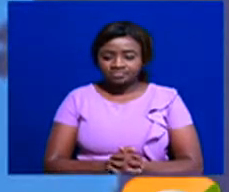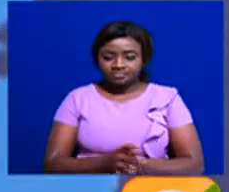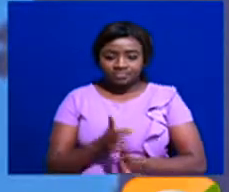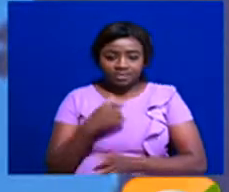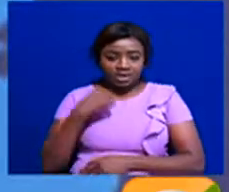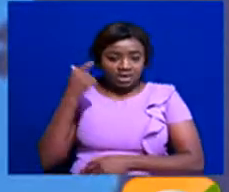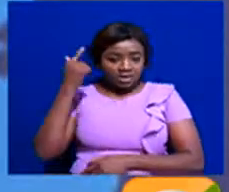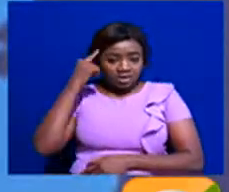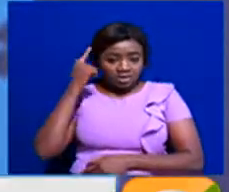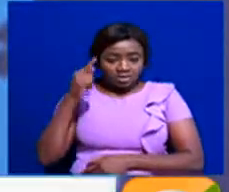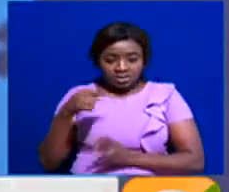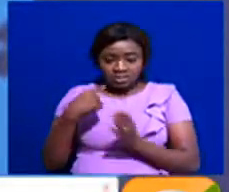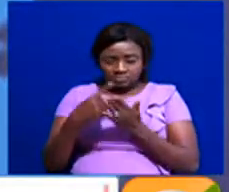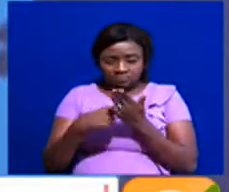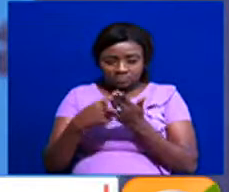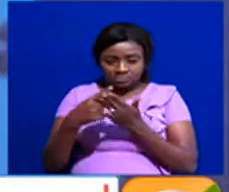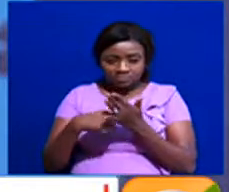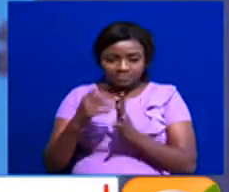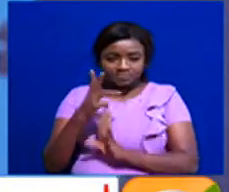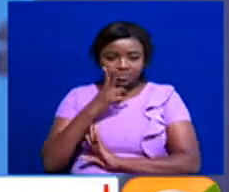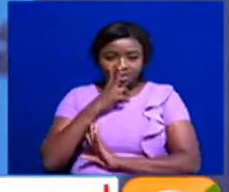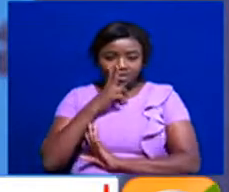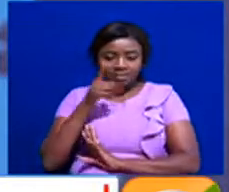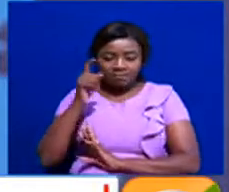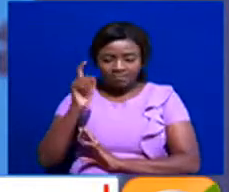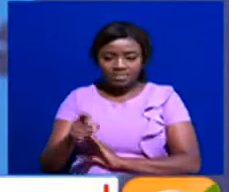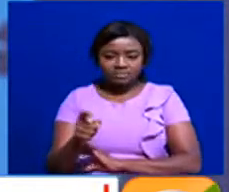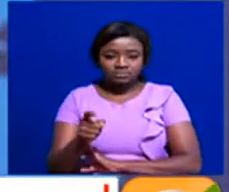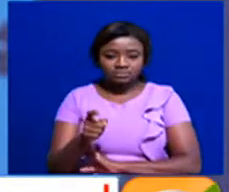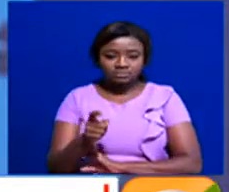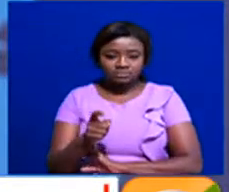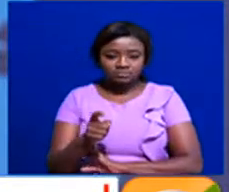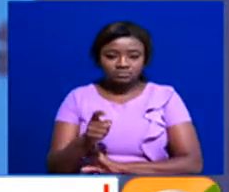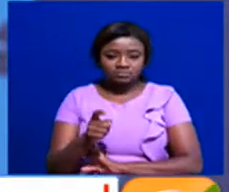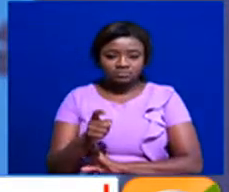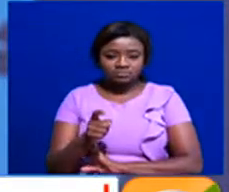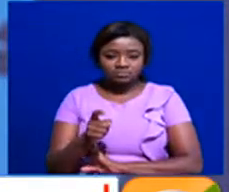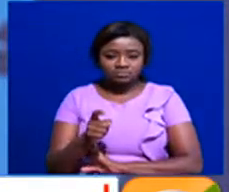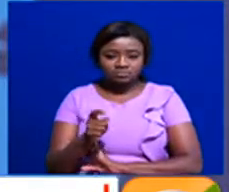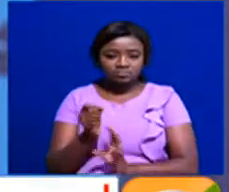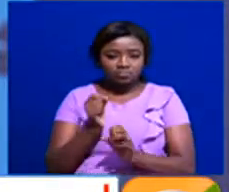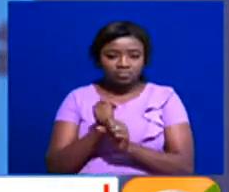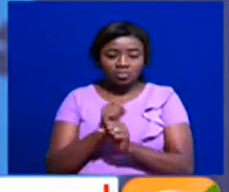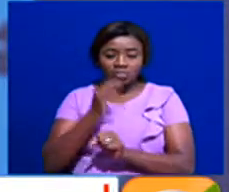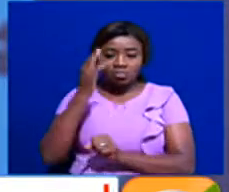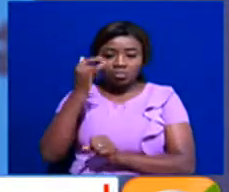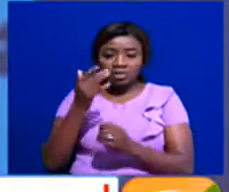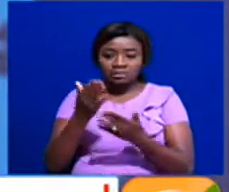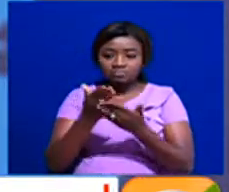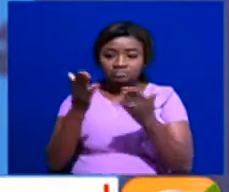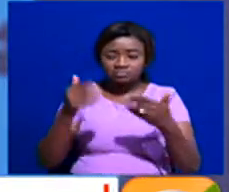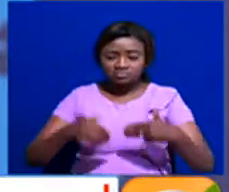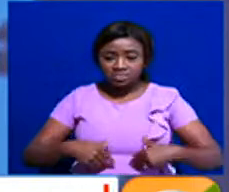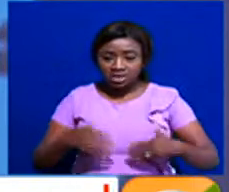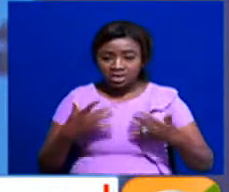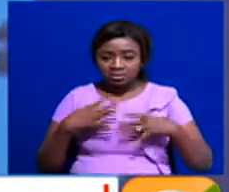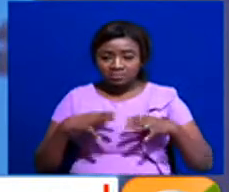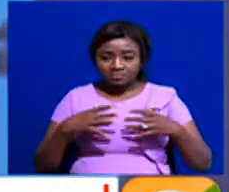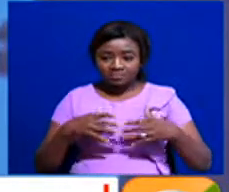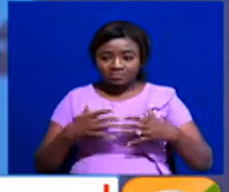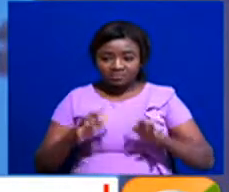should bring the focus of the farmer, because, as you've rightly said, there are a number of farmers who have been